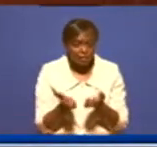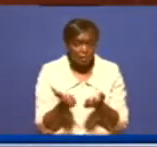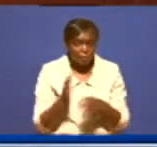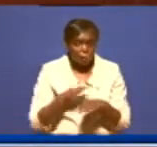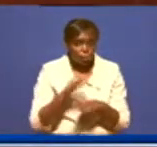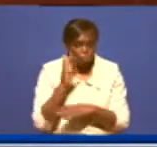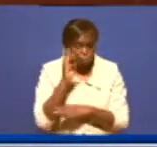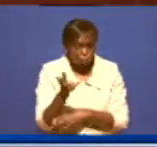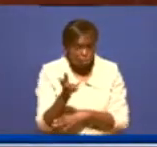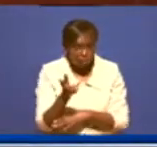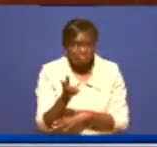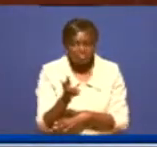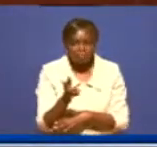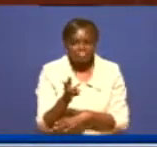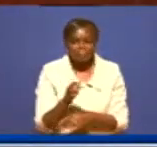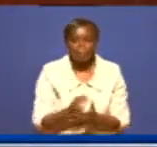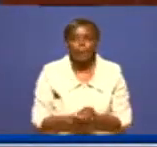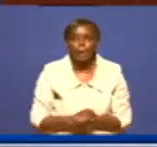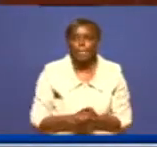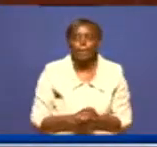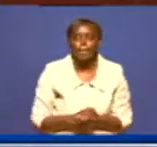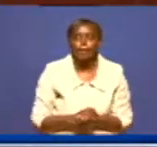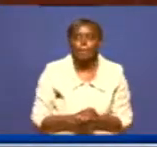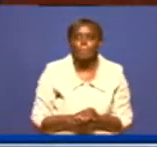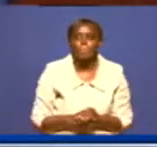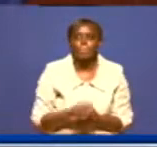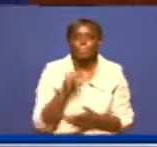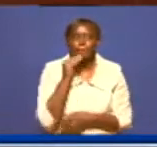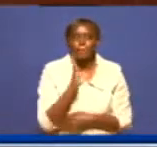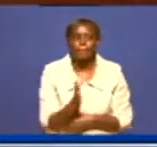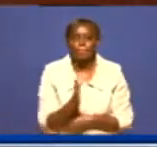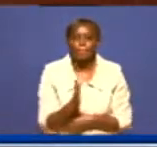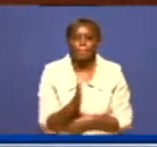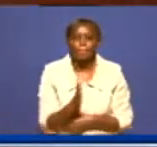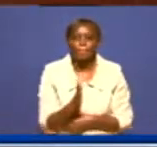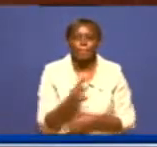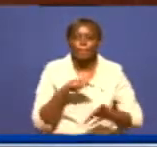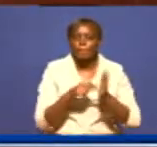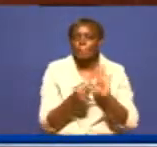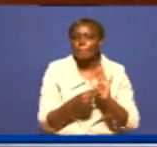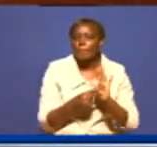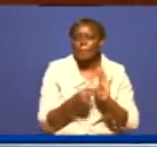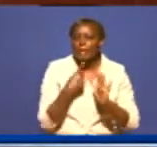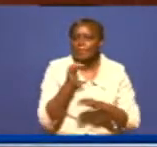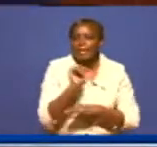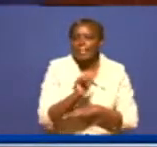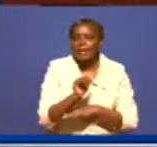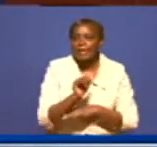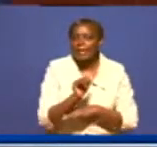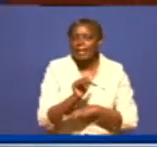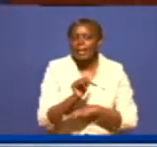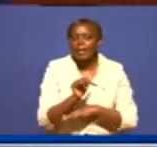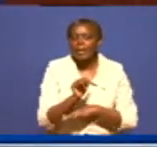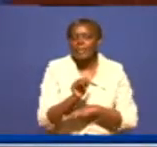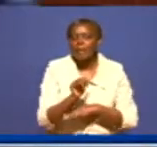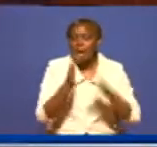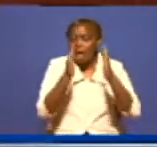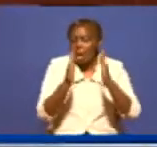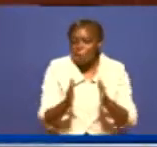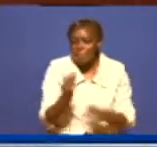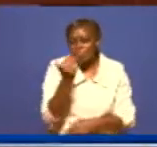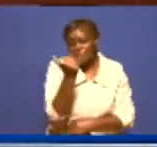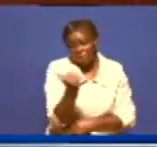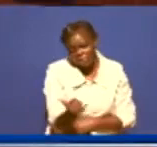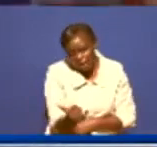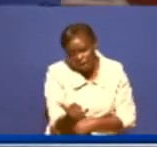Oh, yes, oh, okay. So, Madam Speaker, so what we are saying is that you can find somebody, a young person, maybe